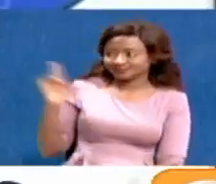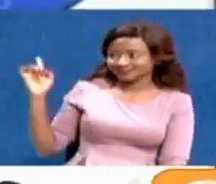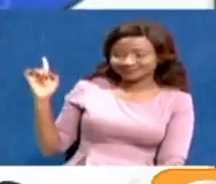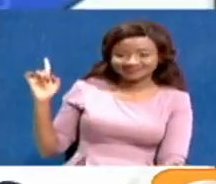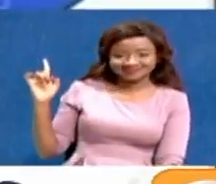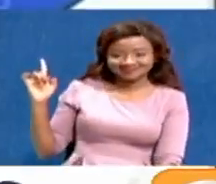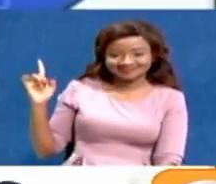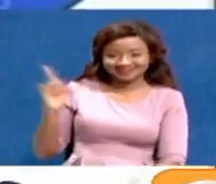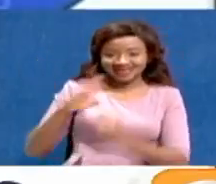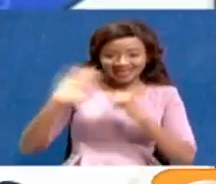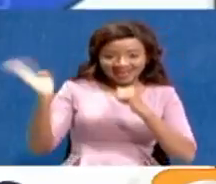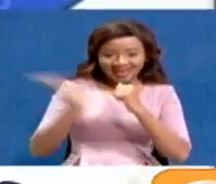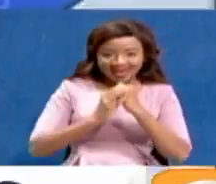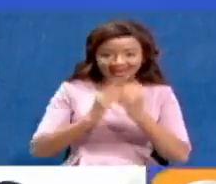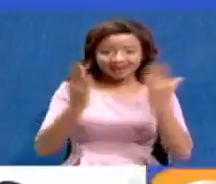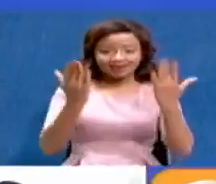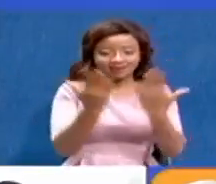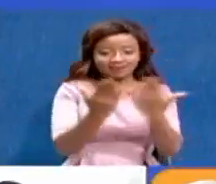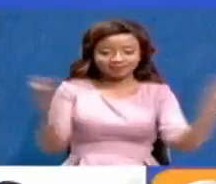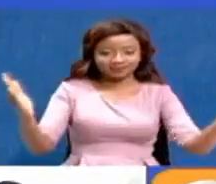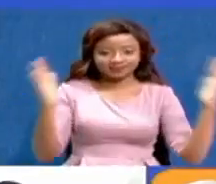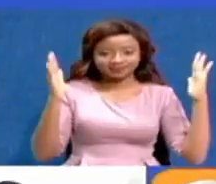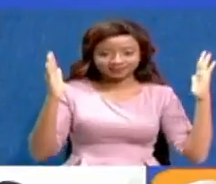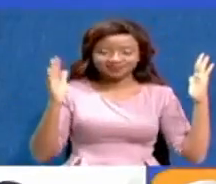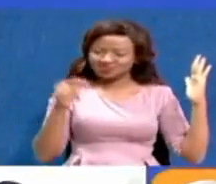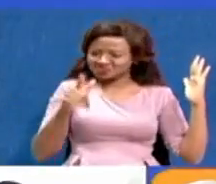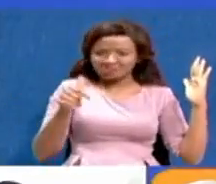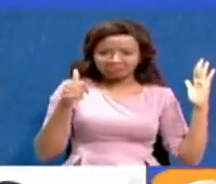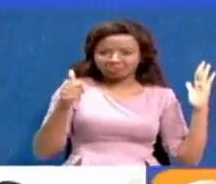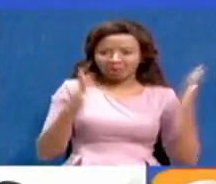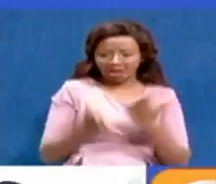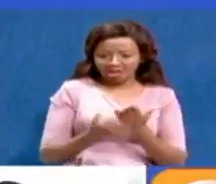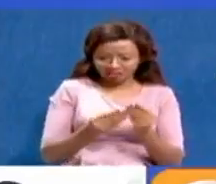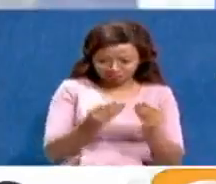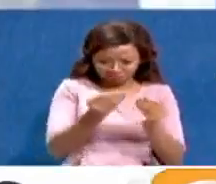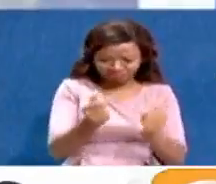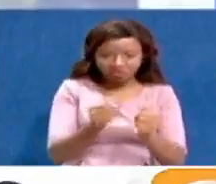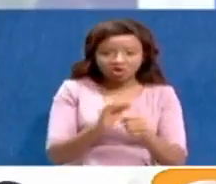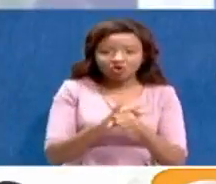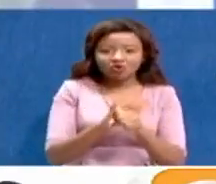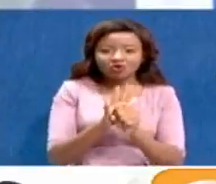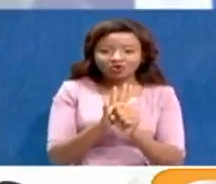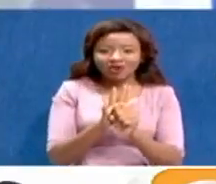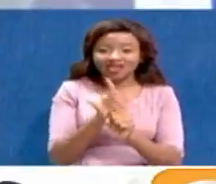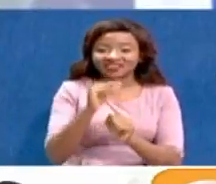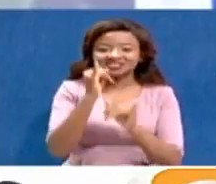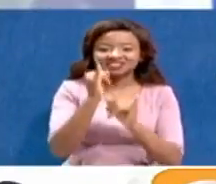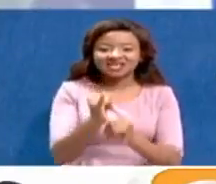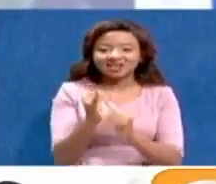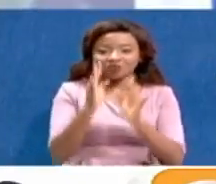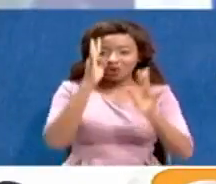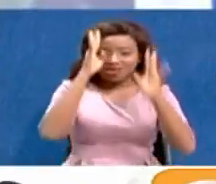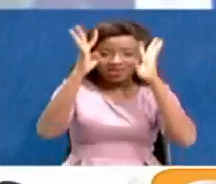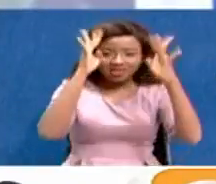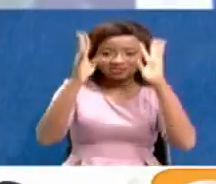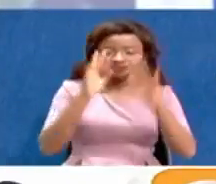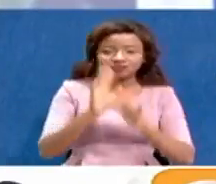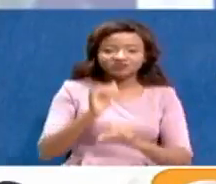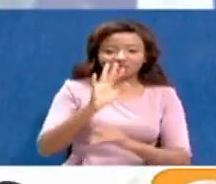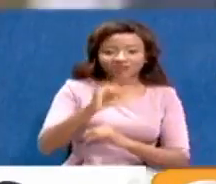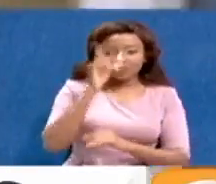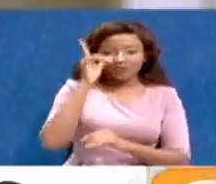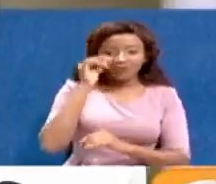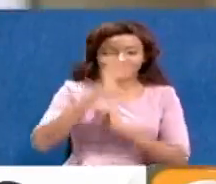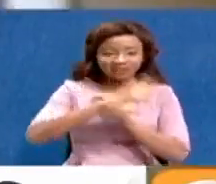These 9 locally assembled booths are a game changer in the fight against COVID-19. It is the latest initiative by the county government